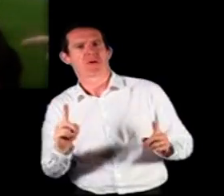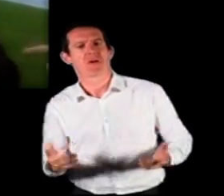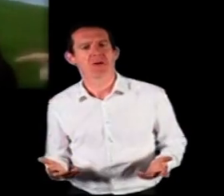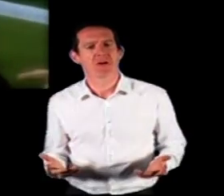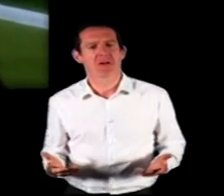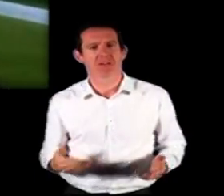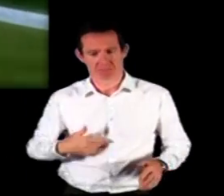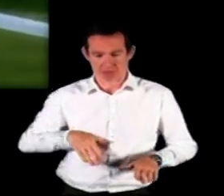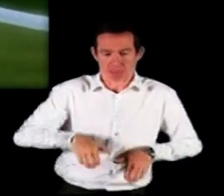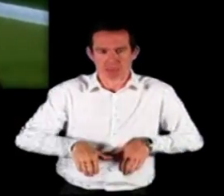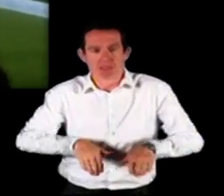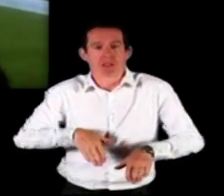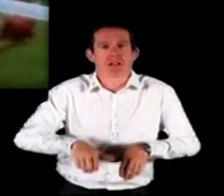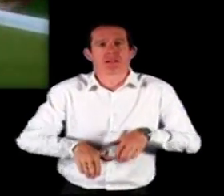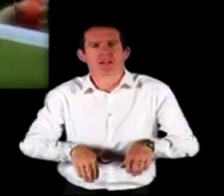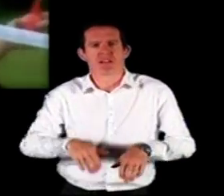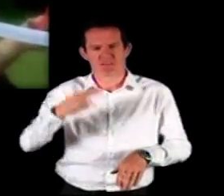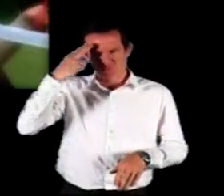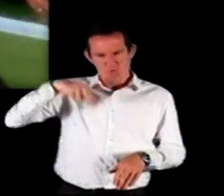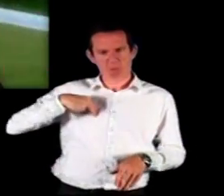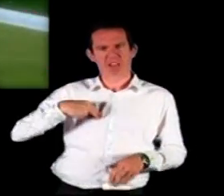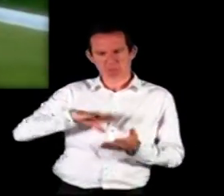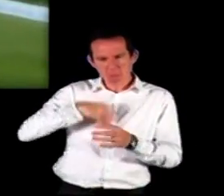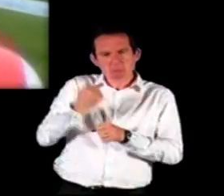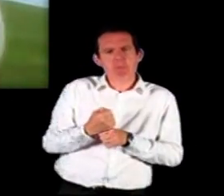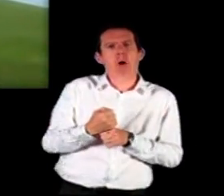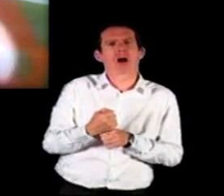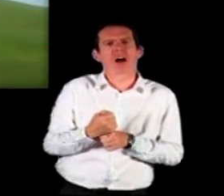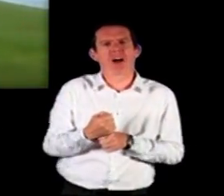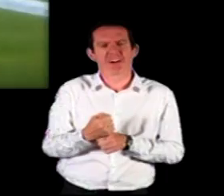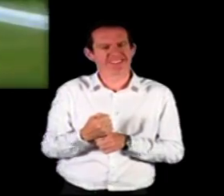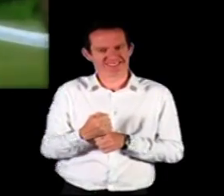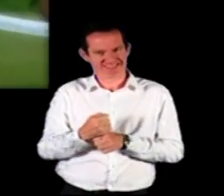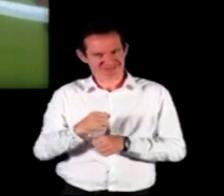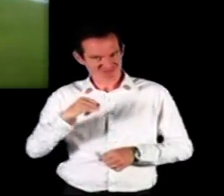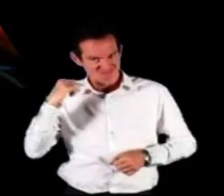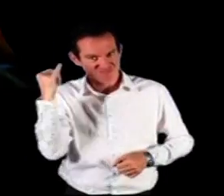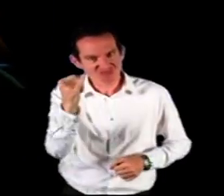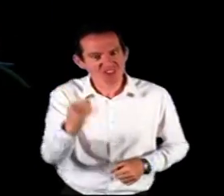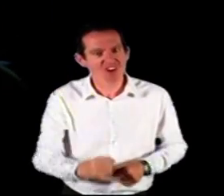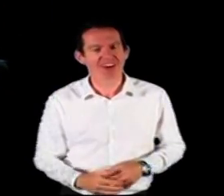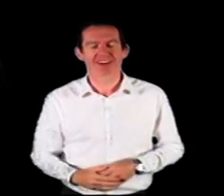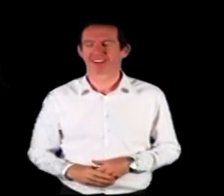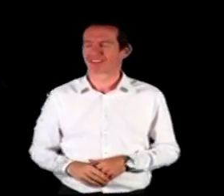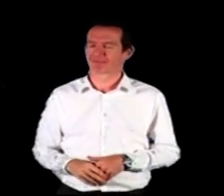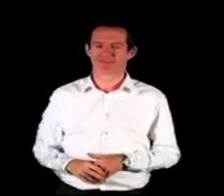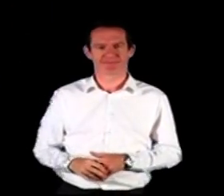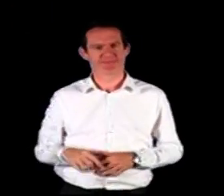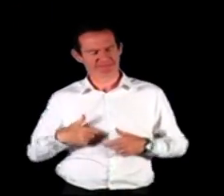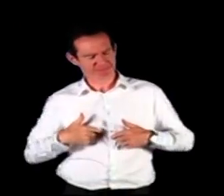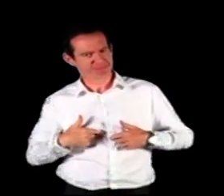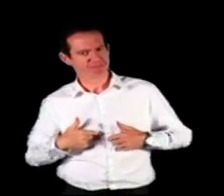stare at me in the street because I'm dragging my own two feet. You call me a mong and you know it's wrong.